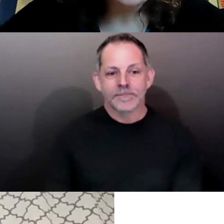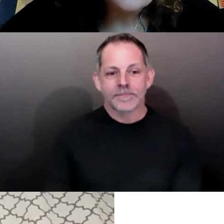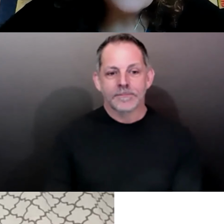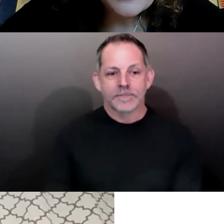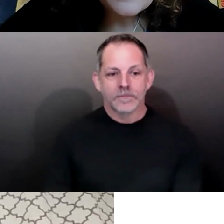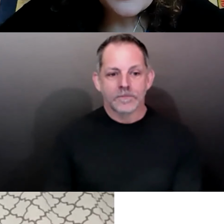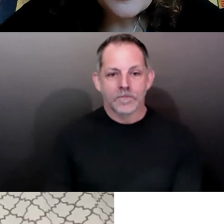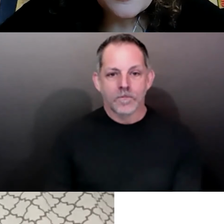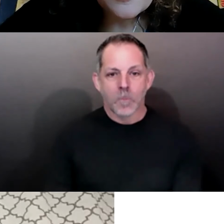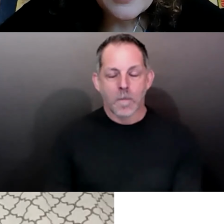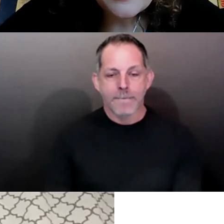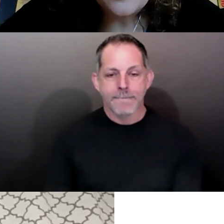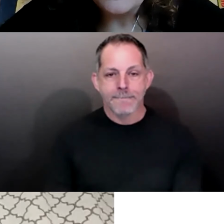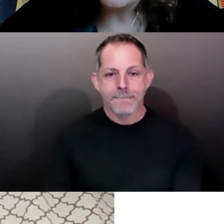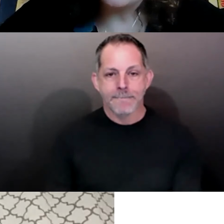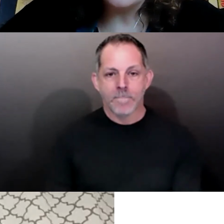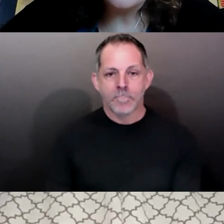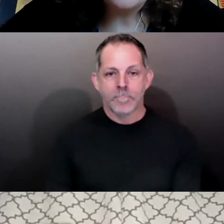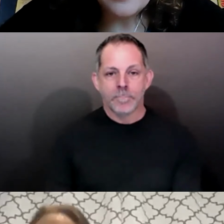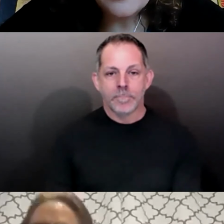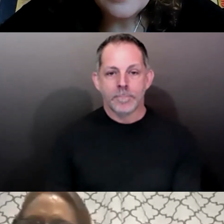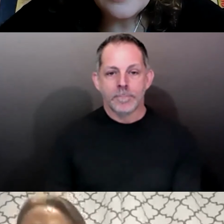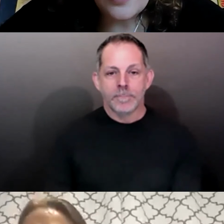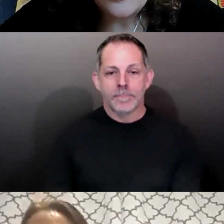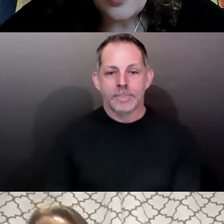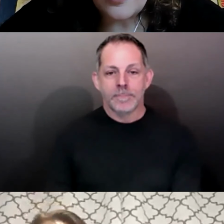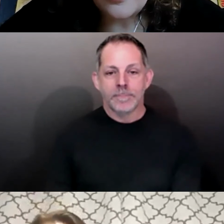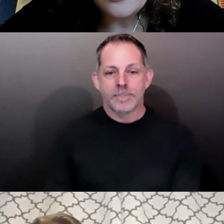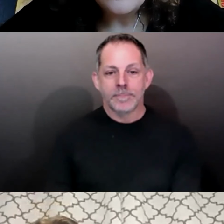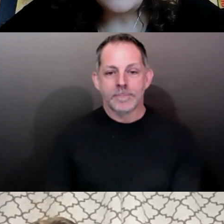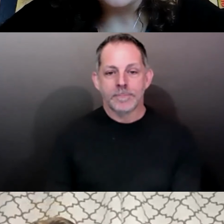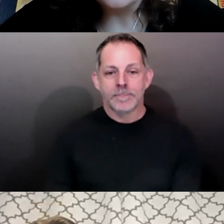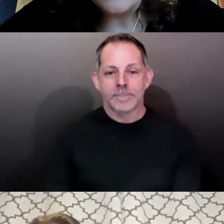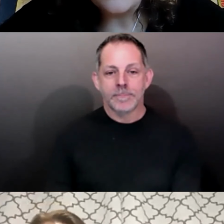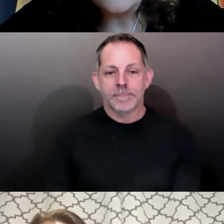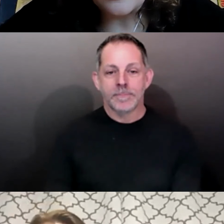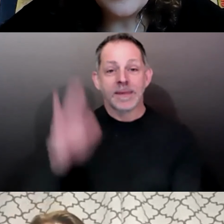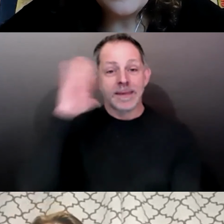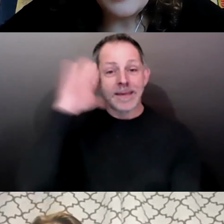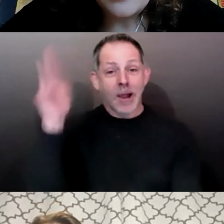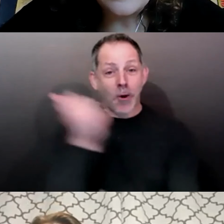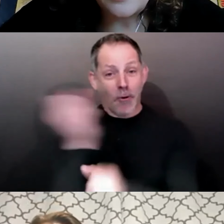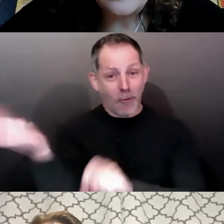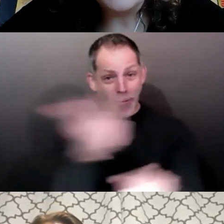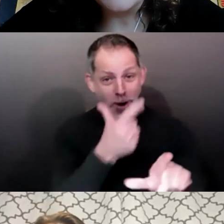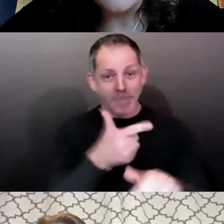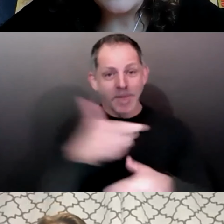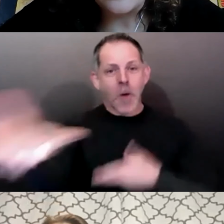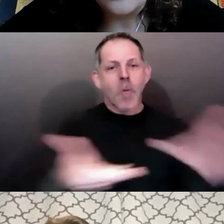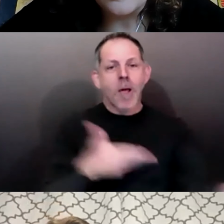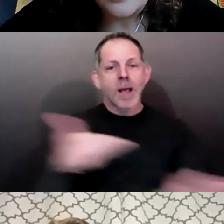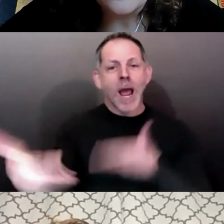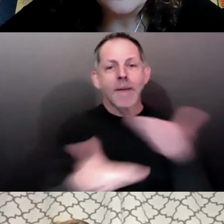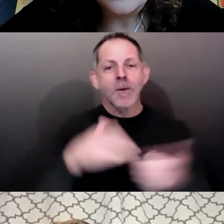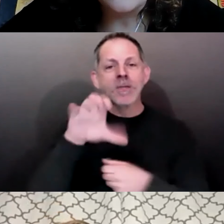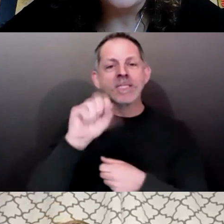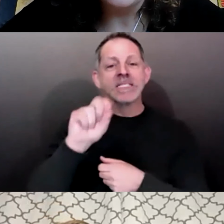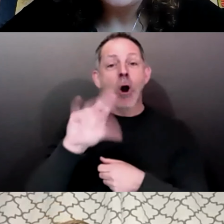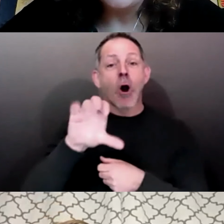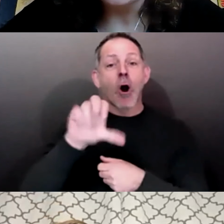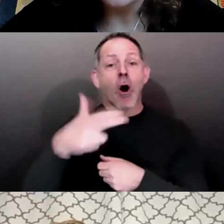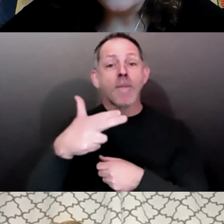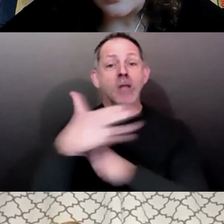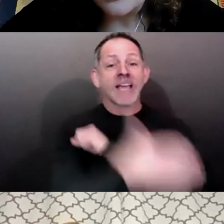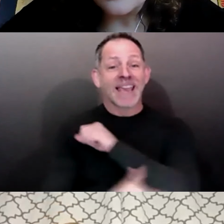So welcome everyone to the Snohomish County Vaccine Town Hall. Council Chair Stephanie Wright and I have put this town hall together to